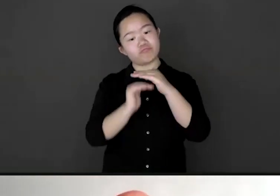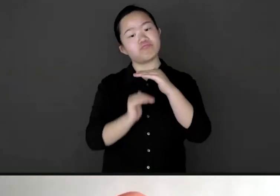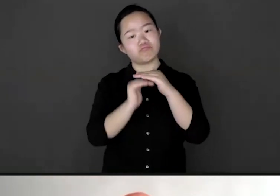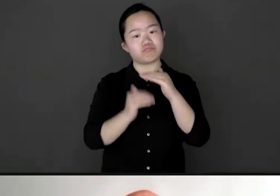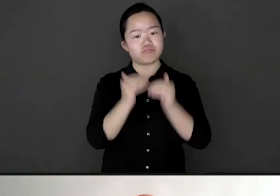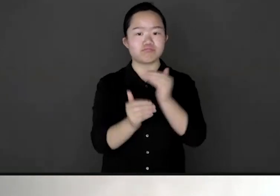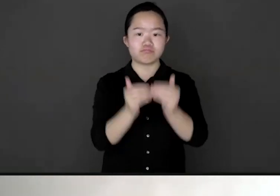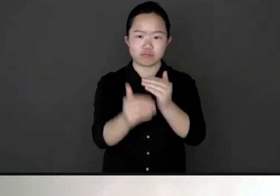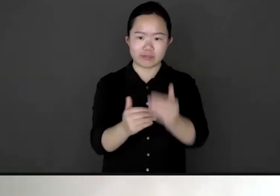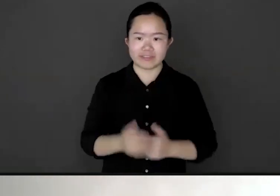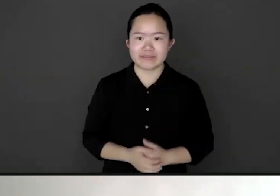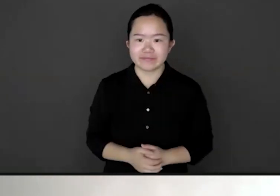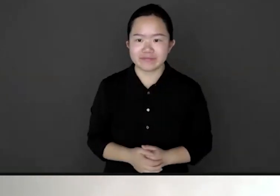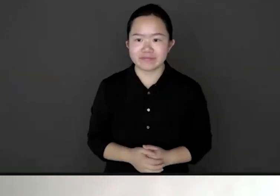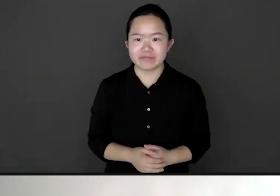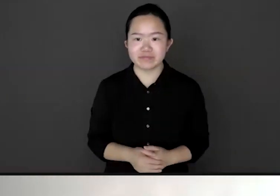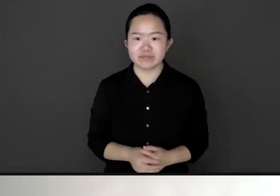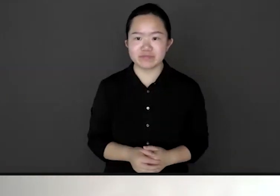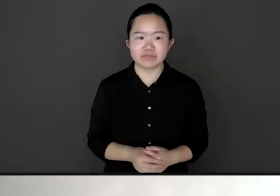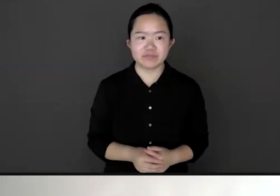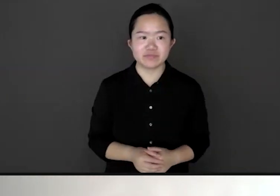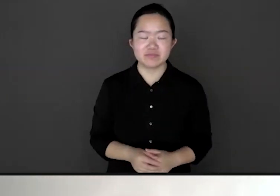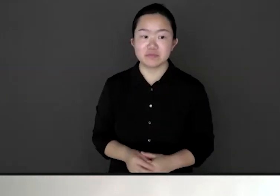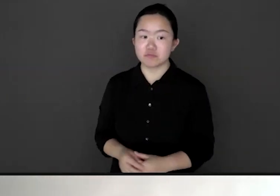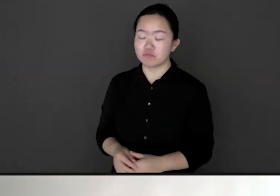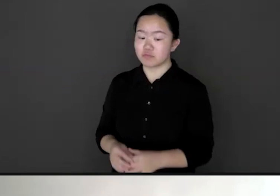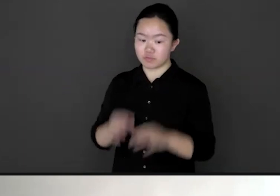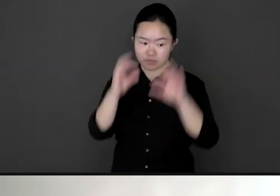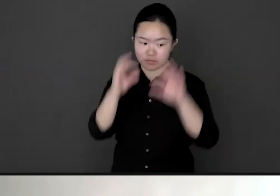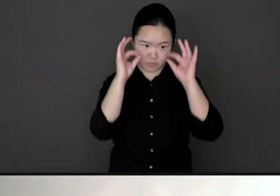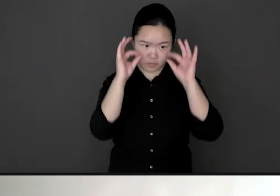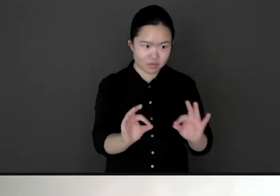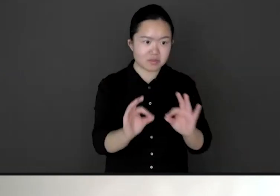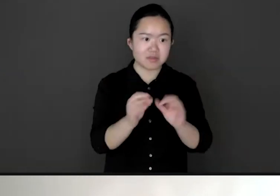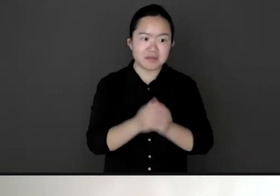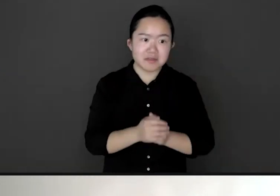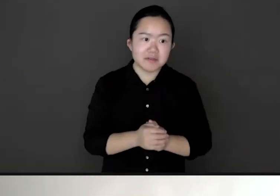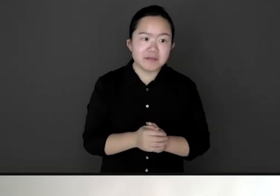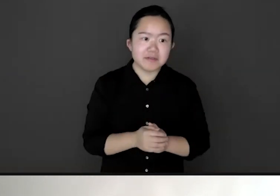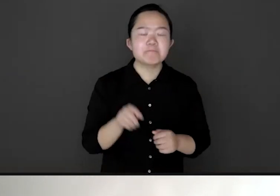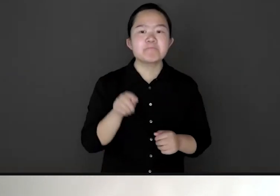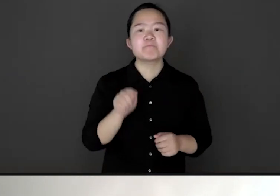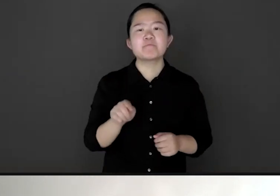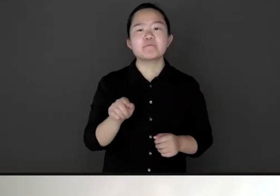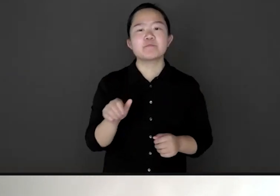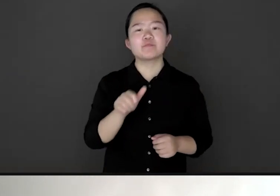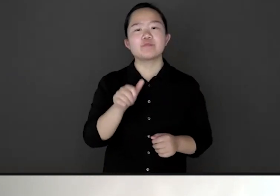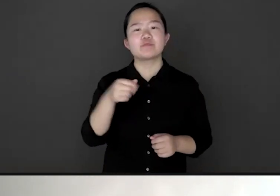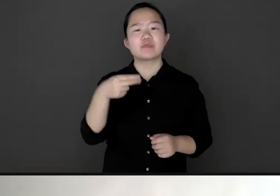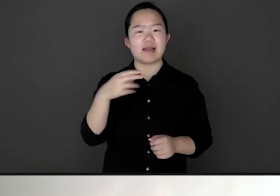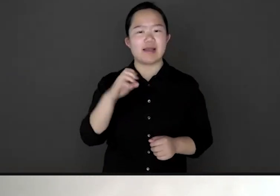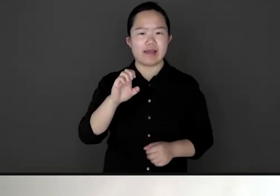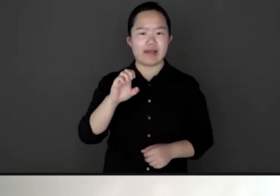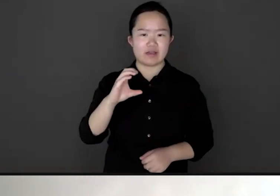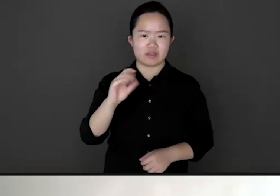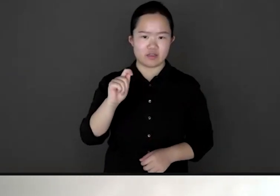helping the complex documents that Shilpi was talking about, if it's a lot of design and things, or is it more the ordinary text-based documents that you